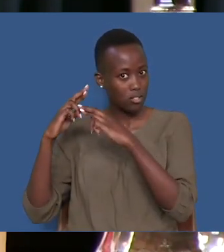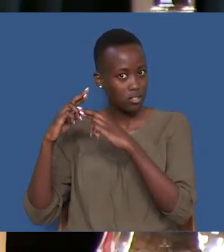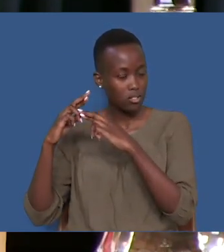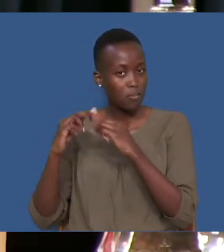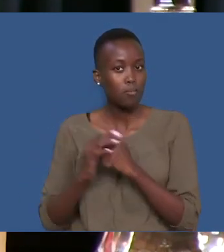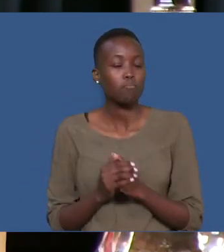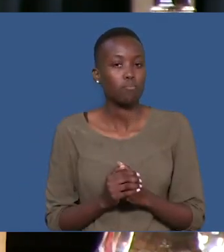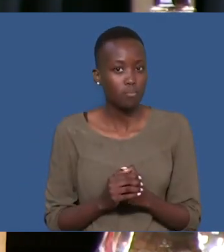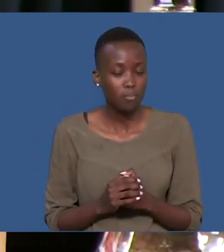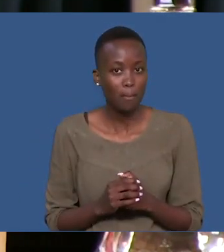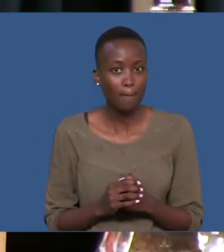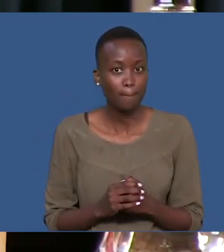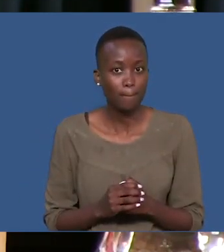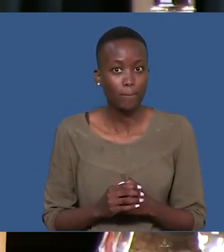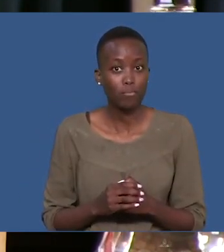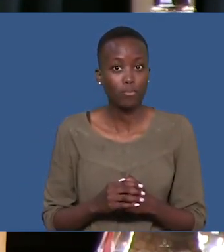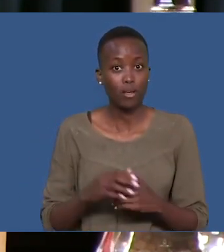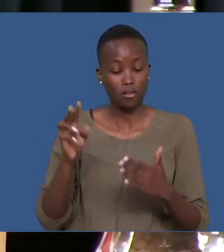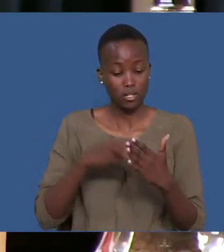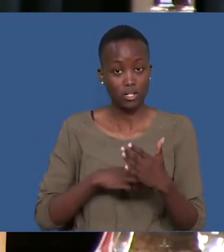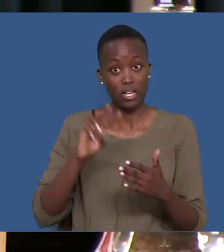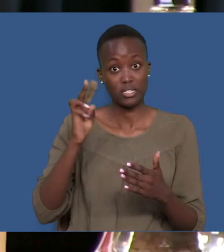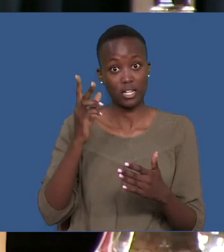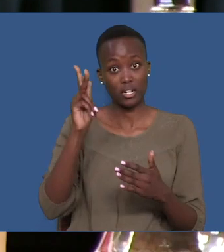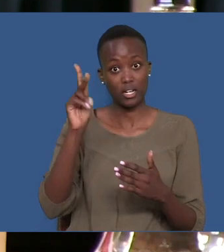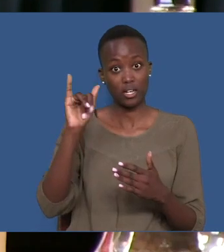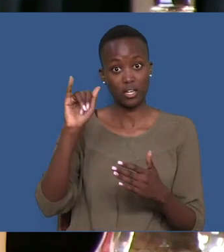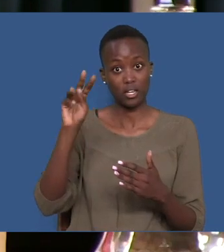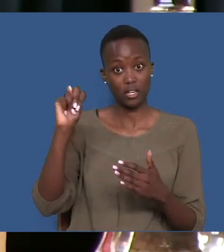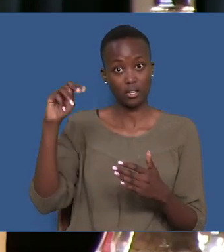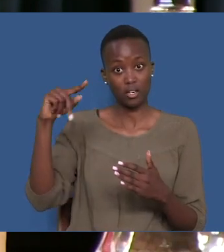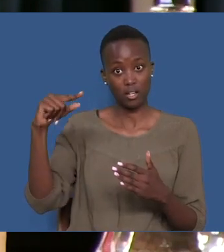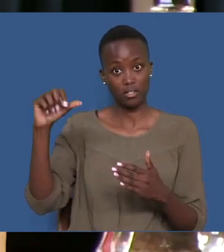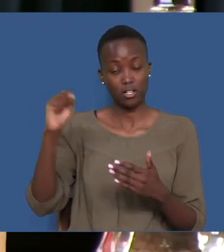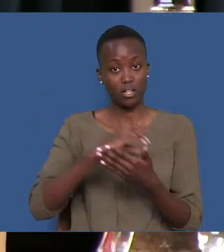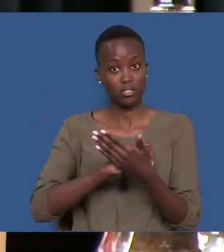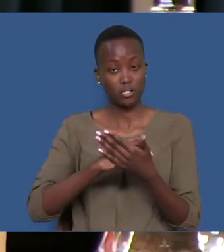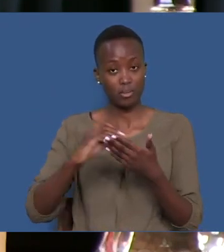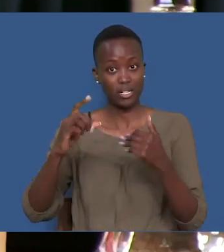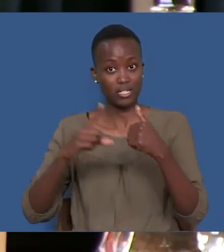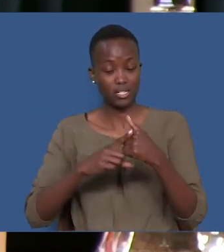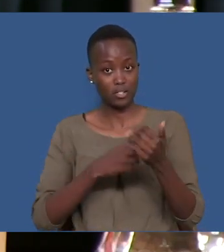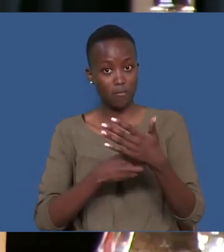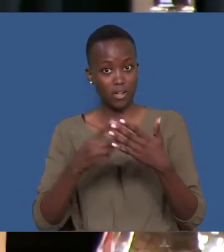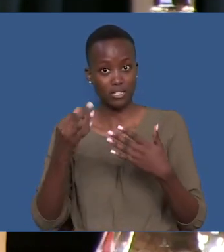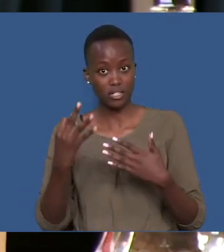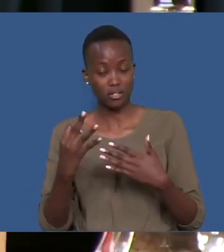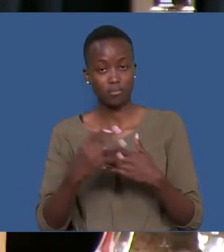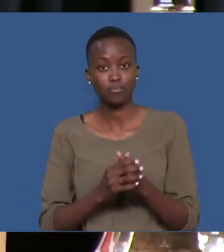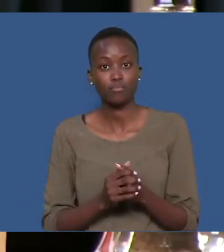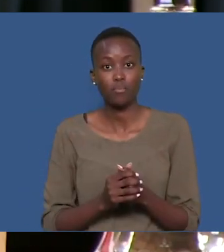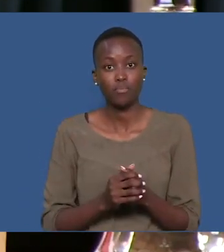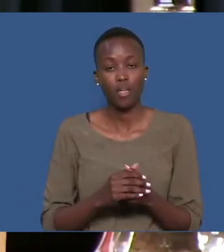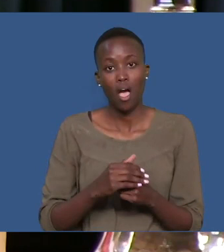yesterday, from the book of 2 Kings chapter 6, from verses 3. It says, "Then